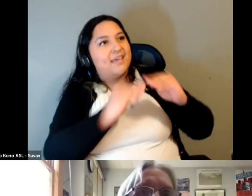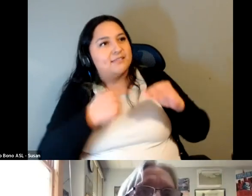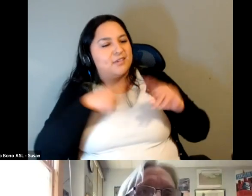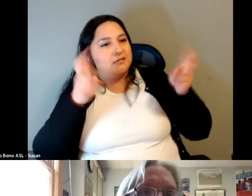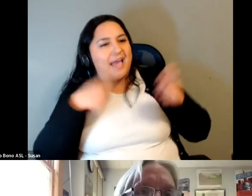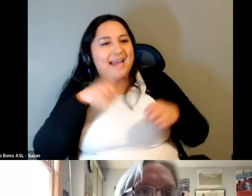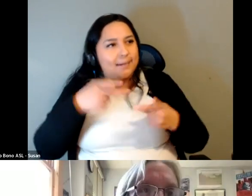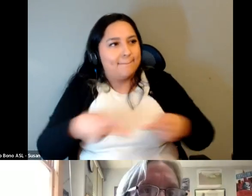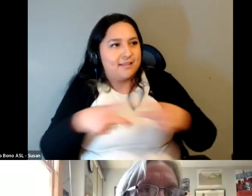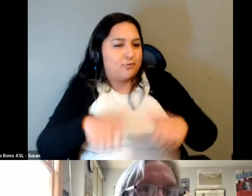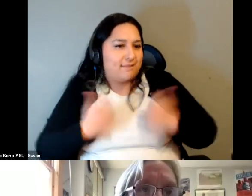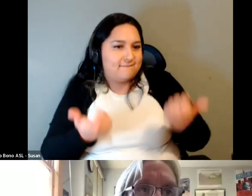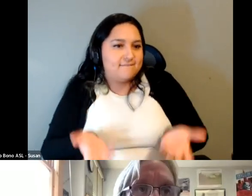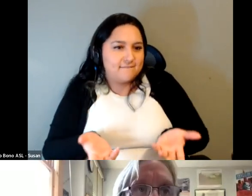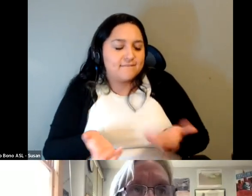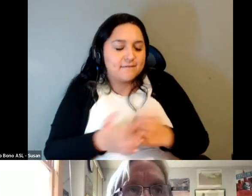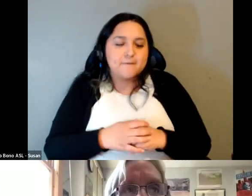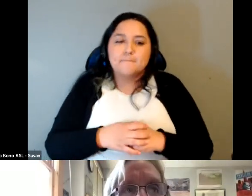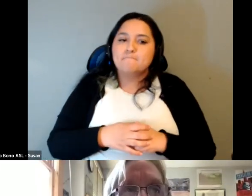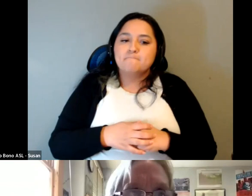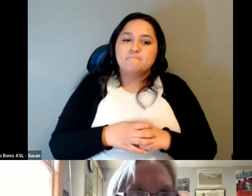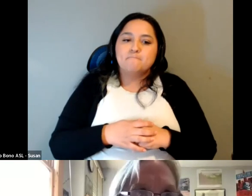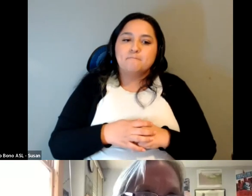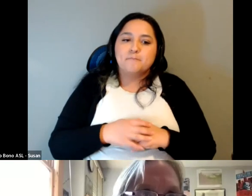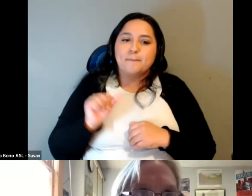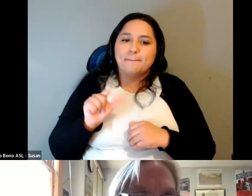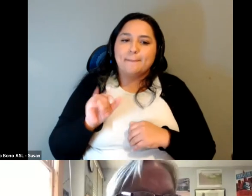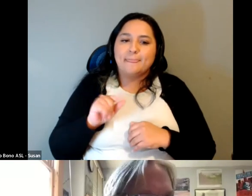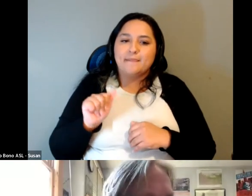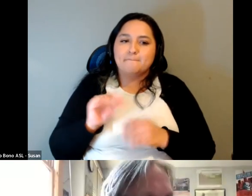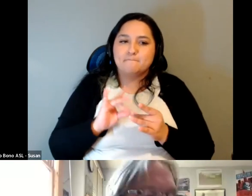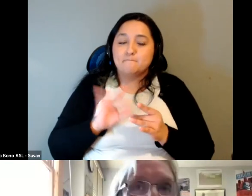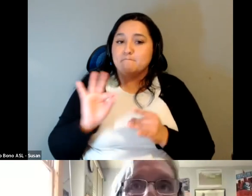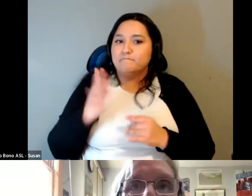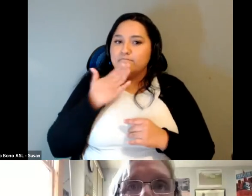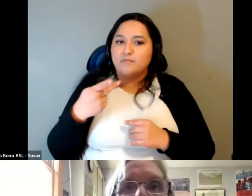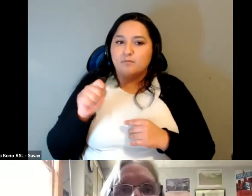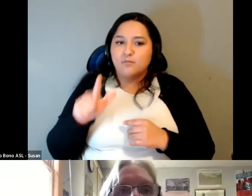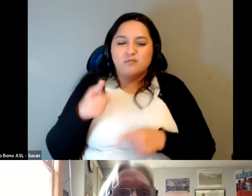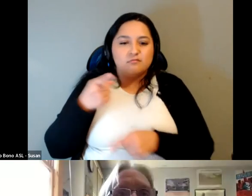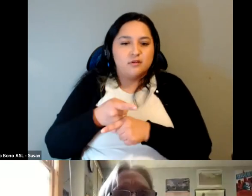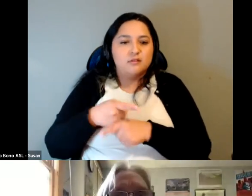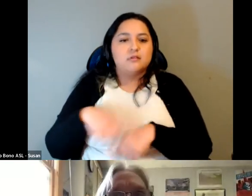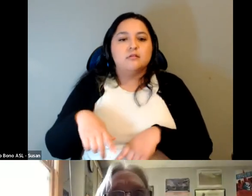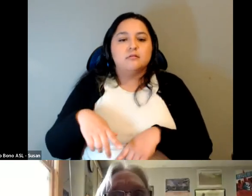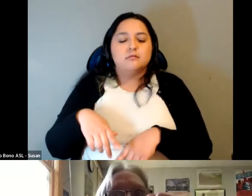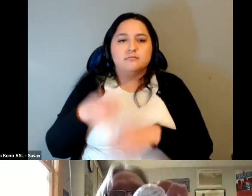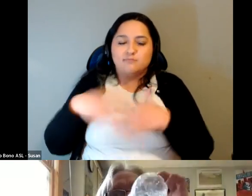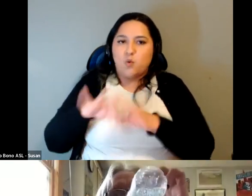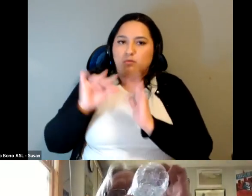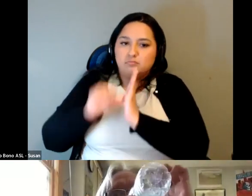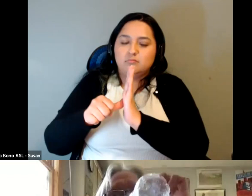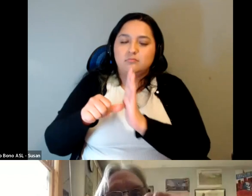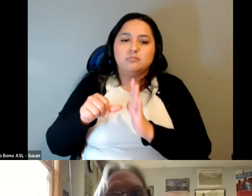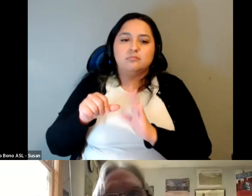Thanks so much, Paul. Yeah, I wanna uplift what you said about the importance of unhoused people driving policy. And same goes